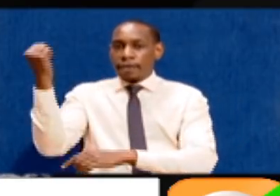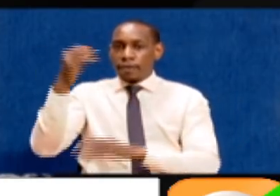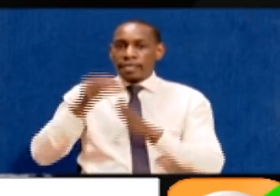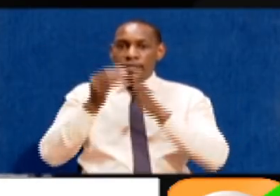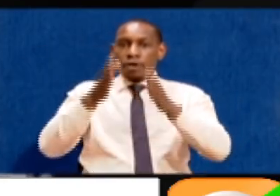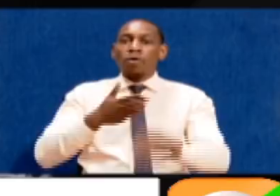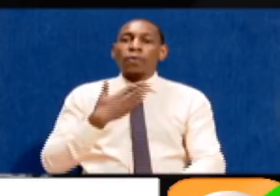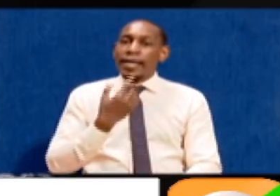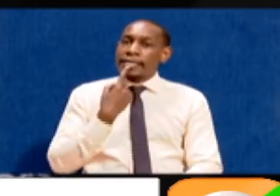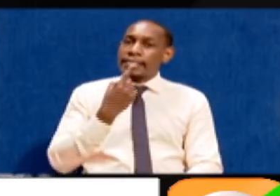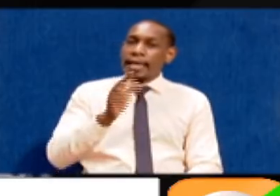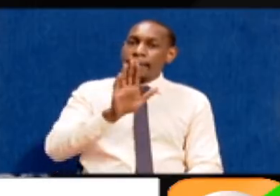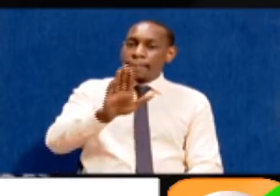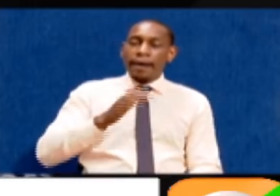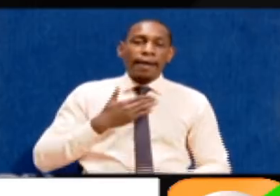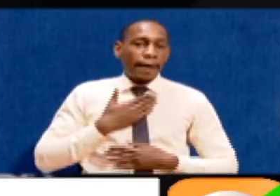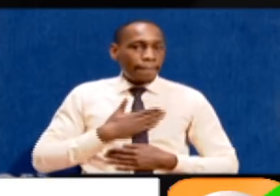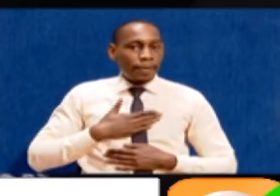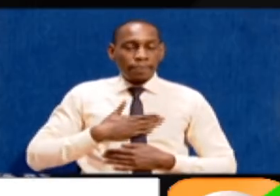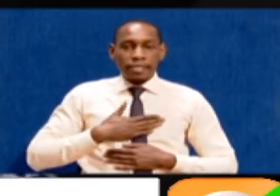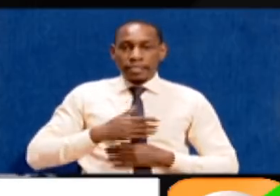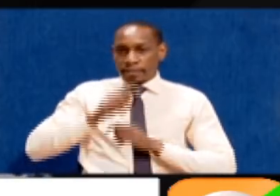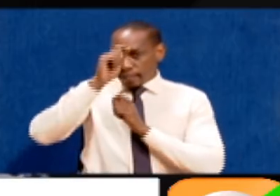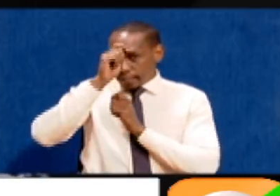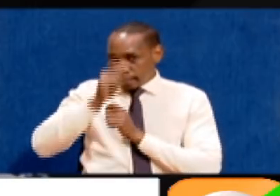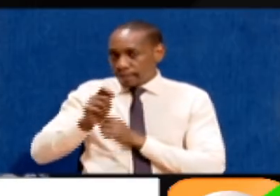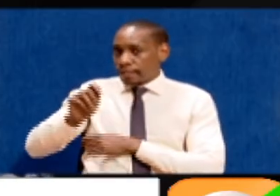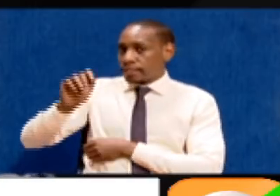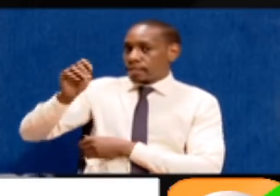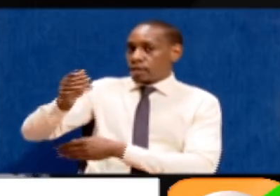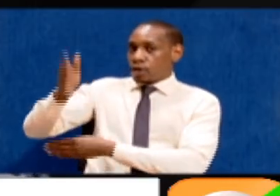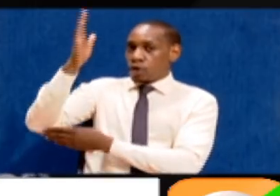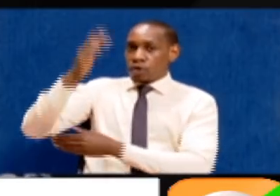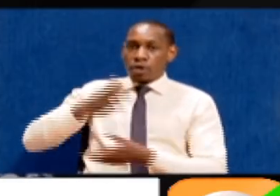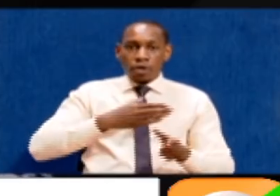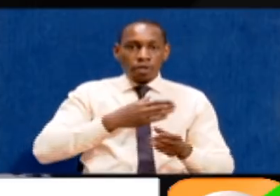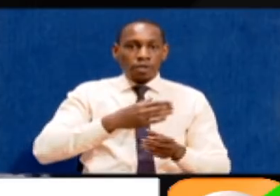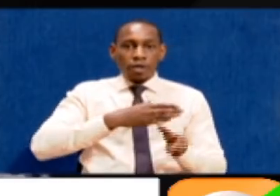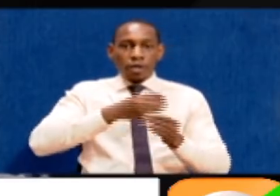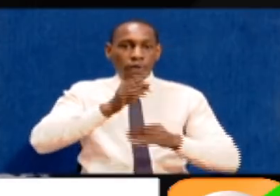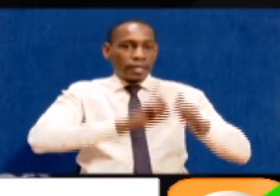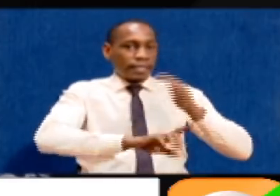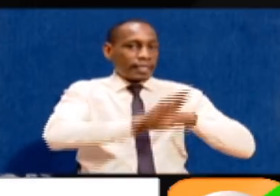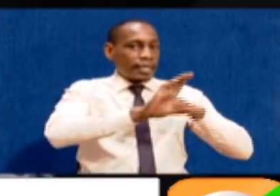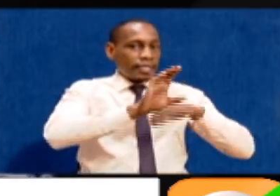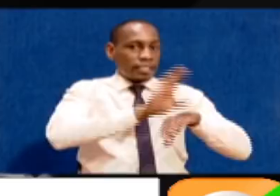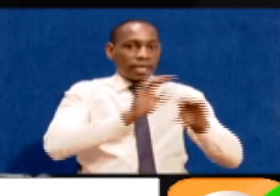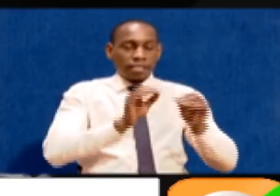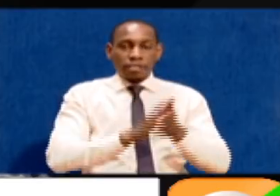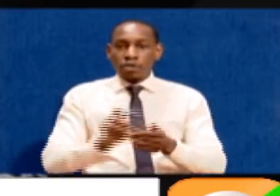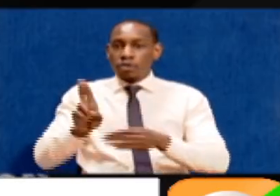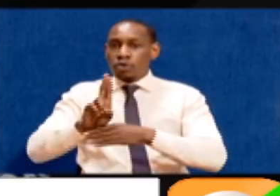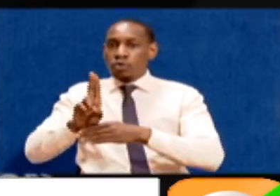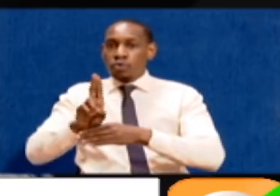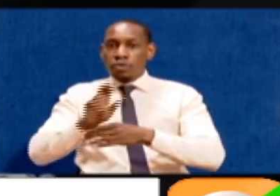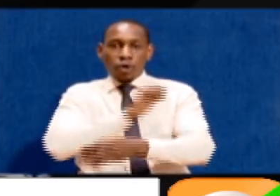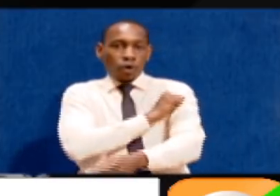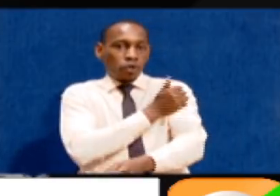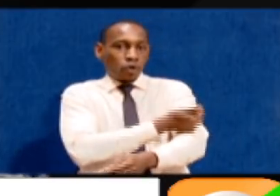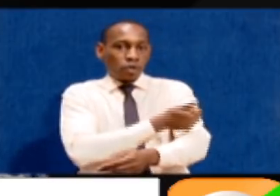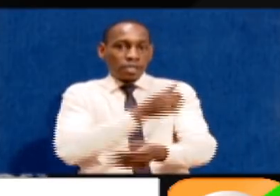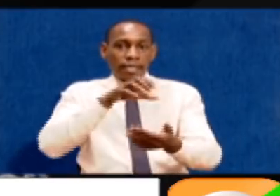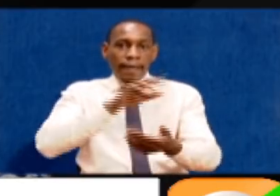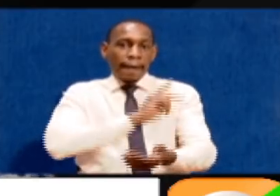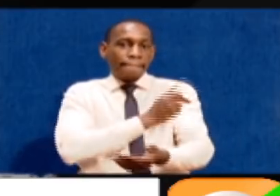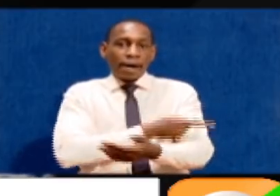we want to tell you, please honor God. Don't go into God's house, use your authority, use